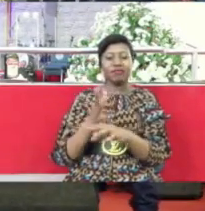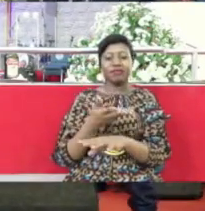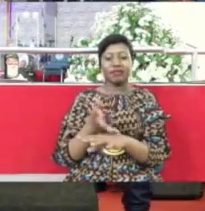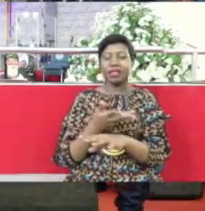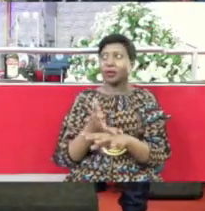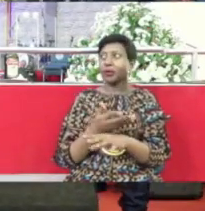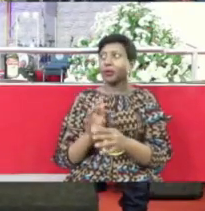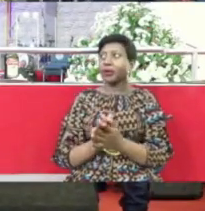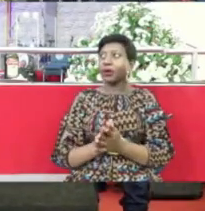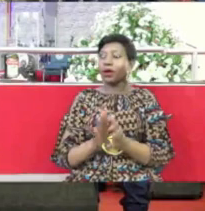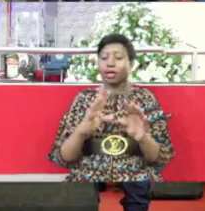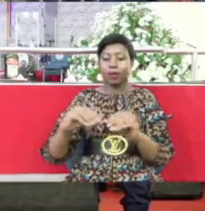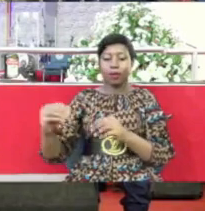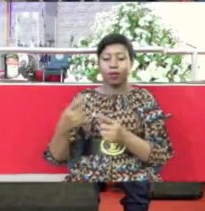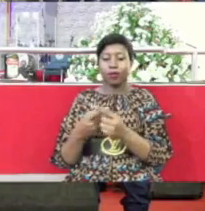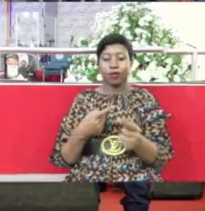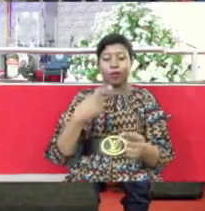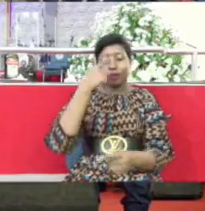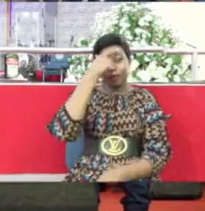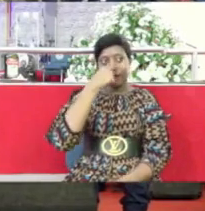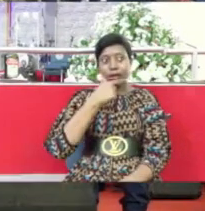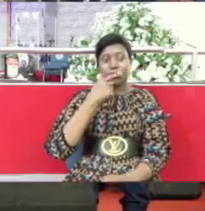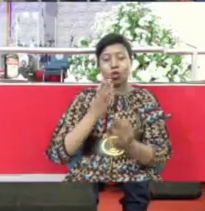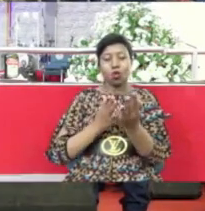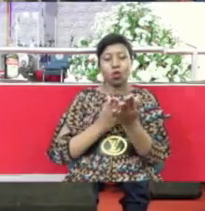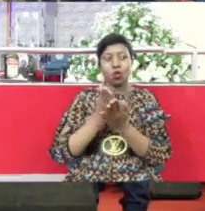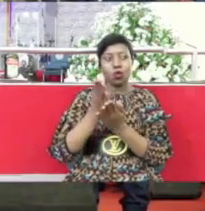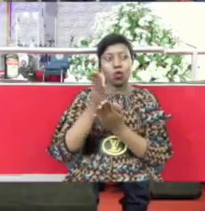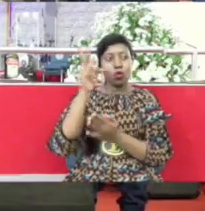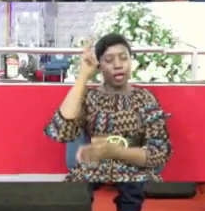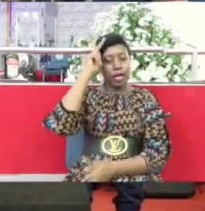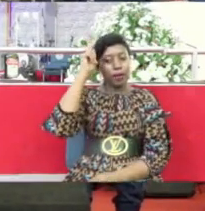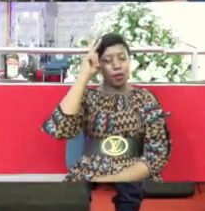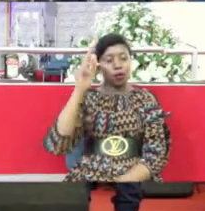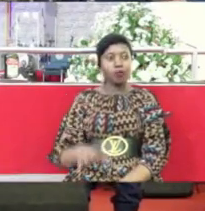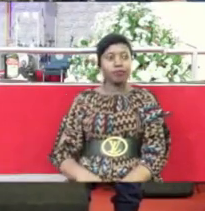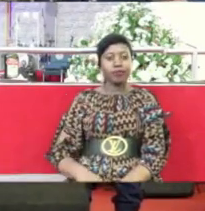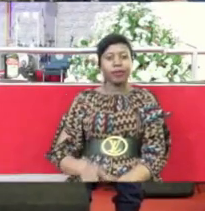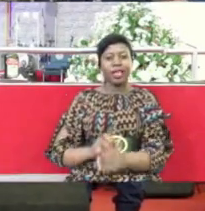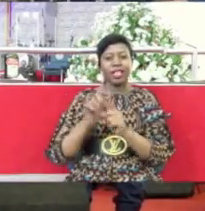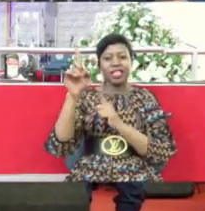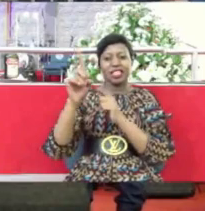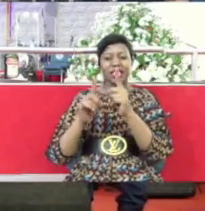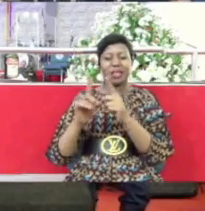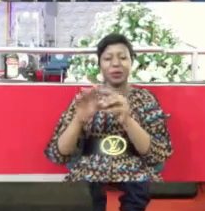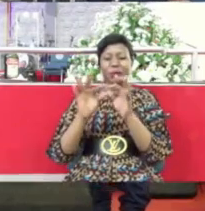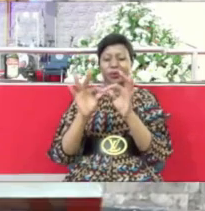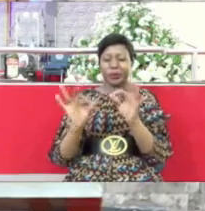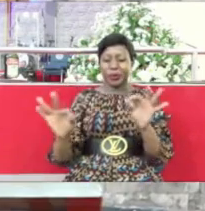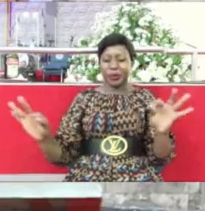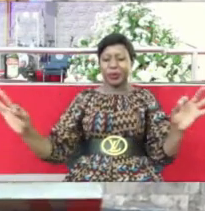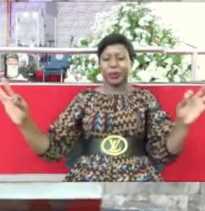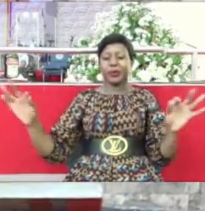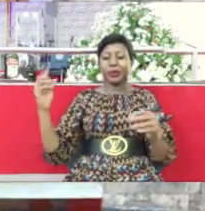from Thika. Ilikuwa inaenda Thika kujavine kutoka Thika. Kiambu and so on. Kupitia Kiambu. But the journey would take the whole day. Lakini safari ingechukua siku